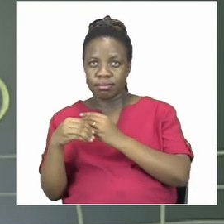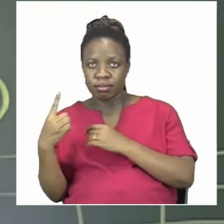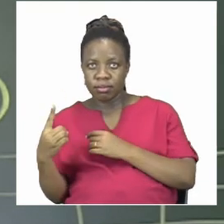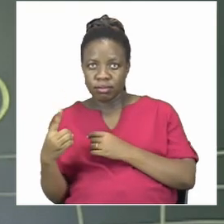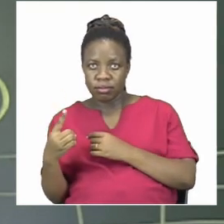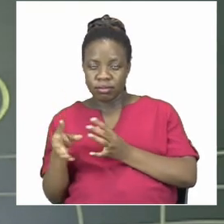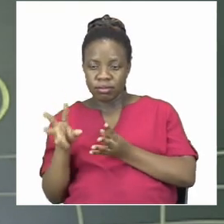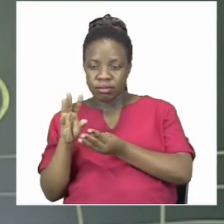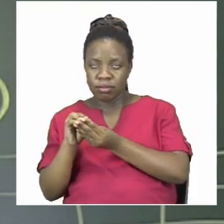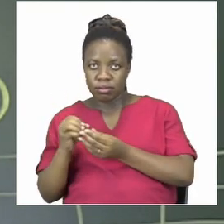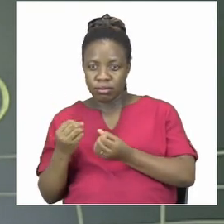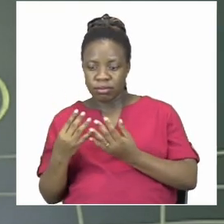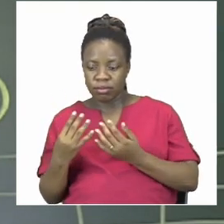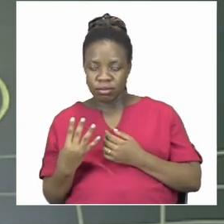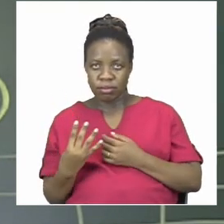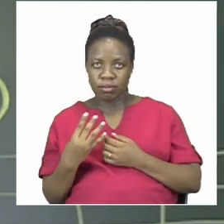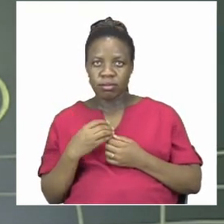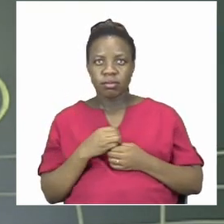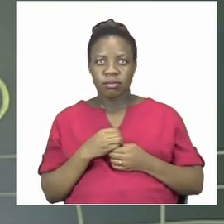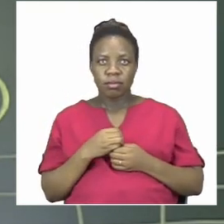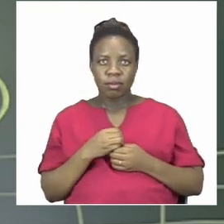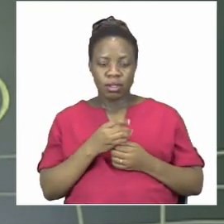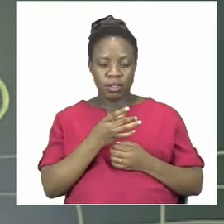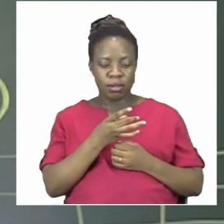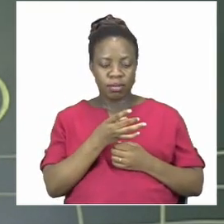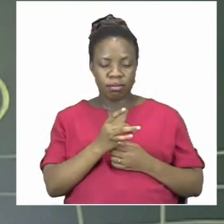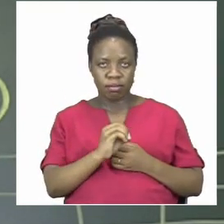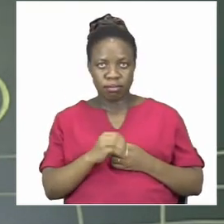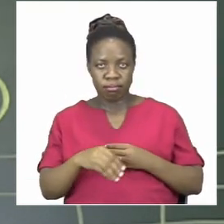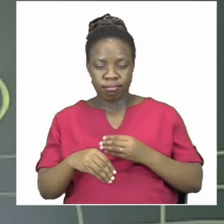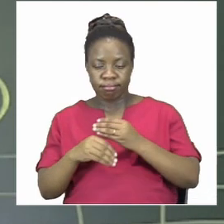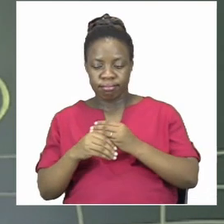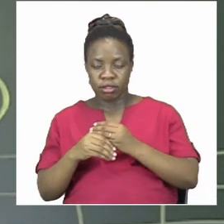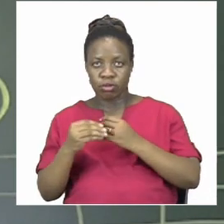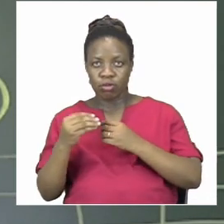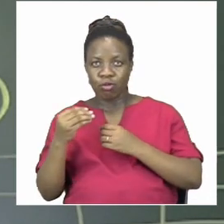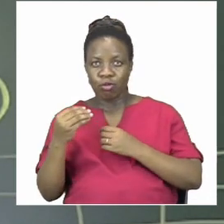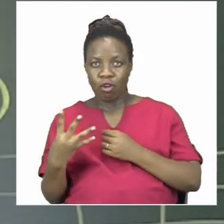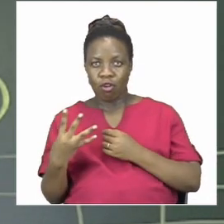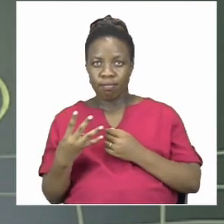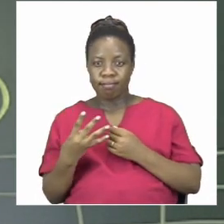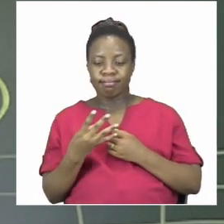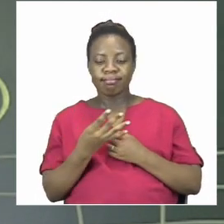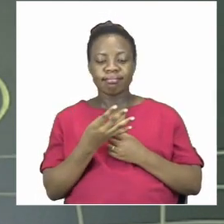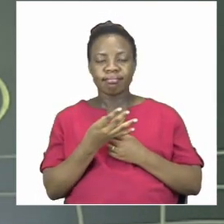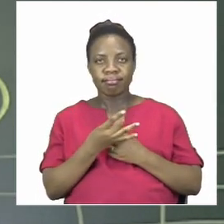1 is equal to 4. And then we say 80 plus 4 is equal